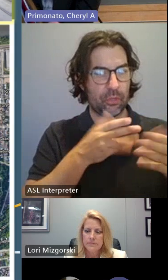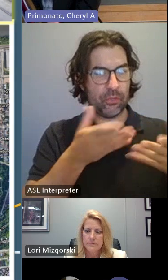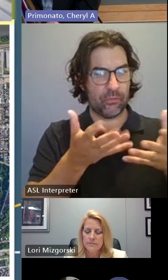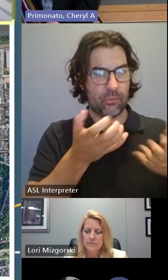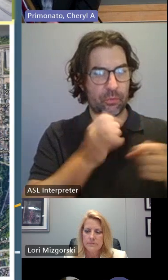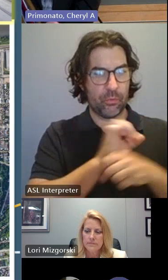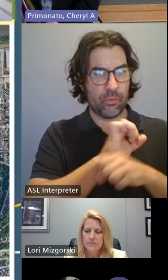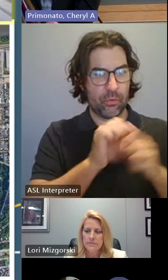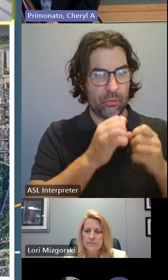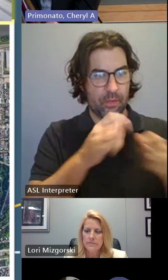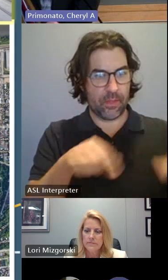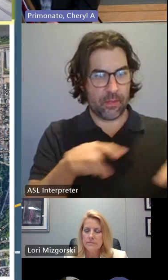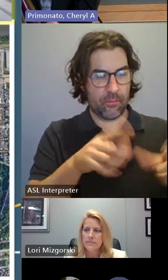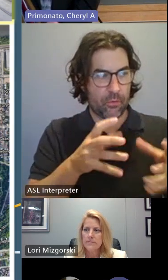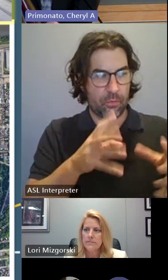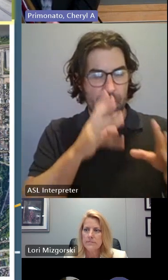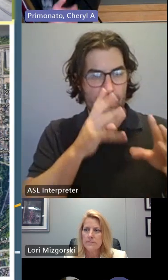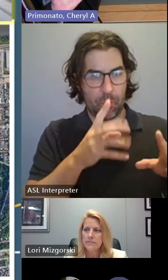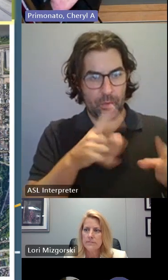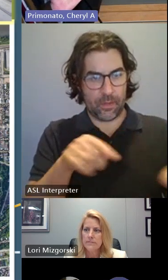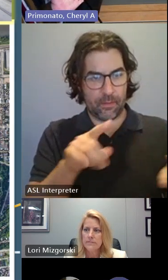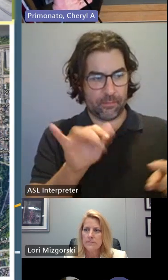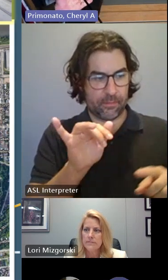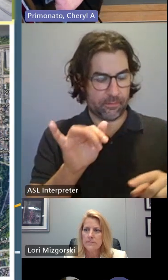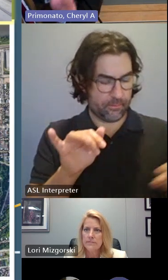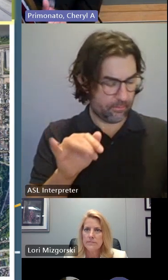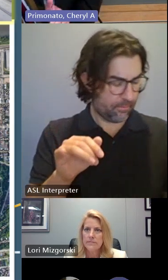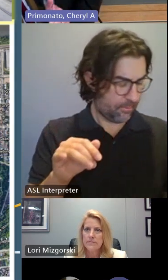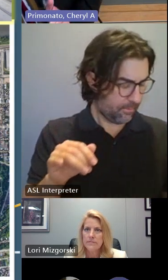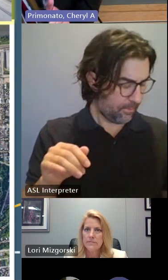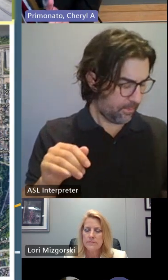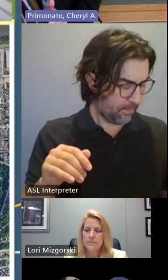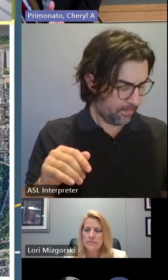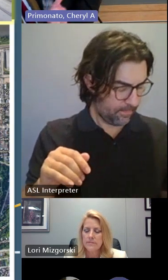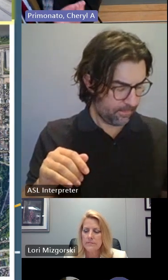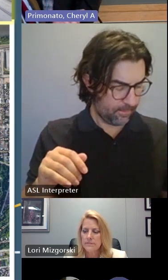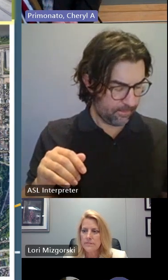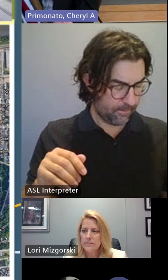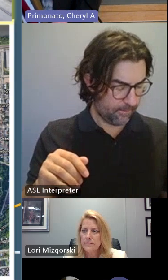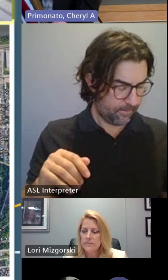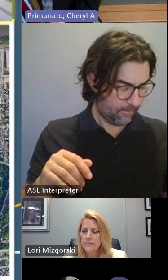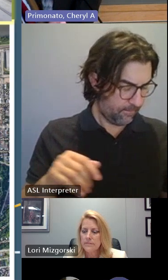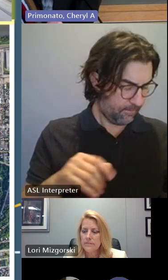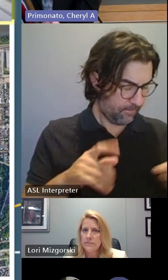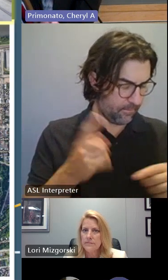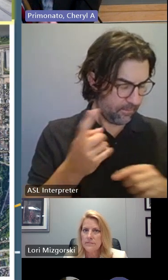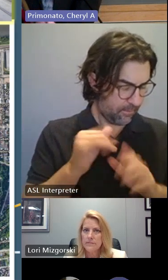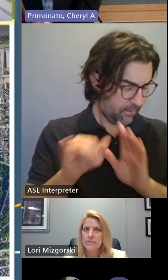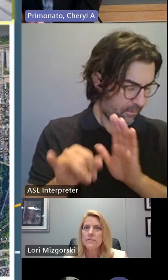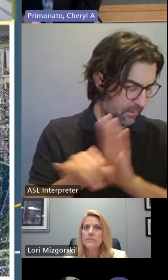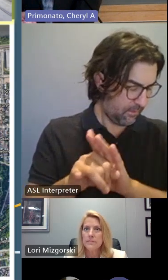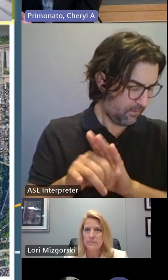with them, but we don't want to ignore anybody either. So we will identify that. It's something we could bring back